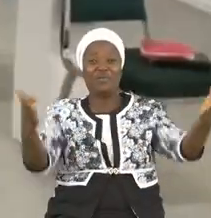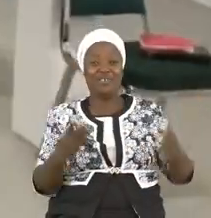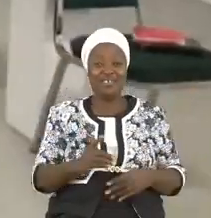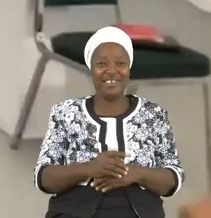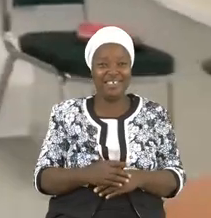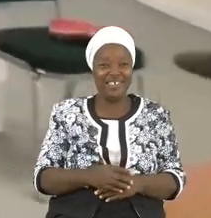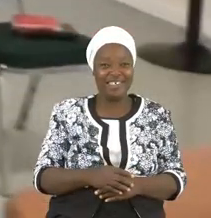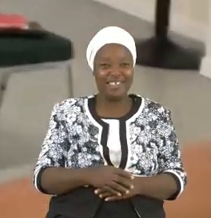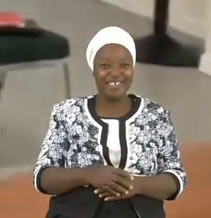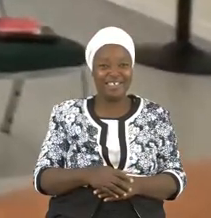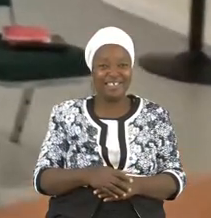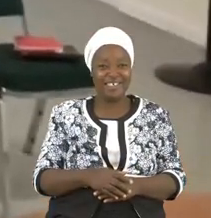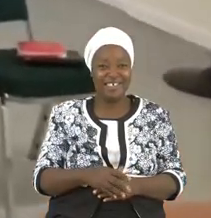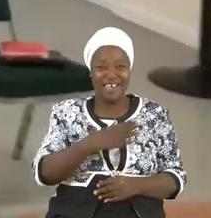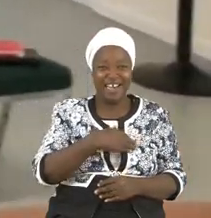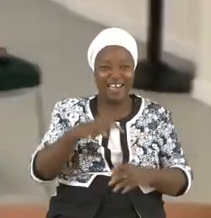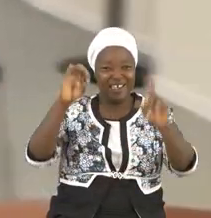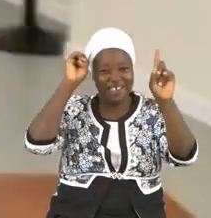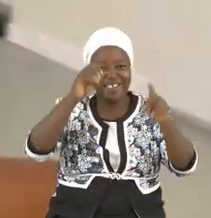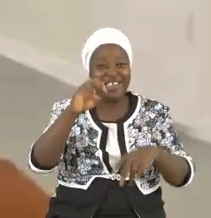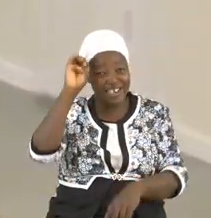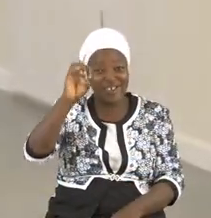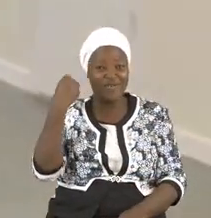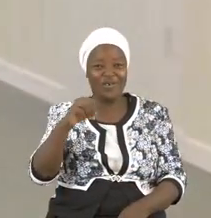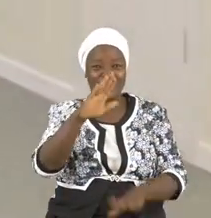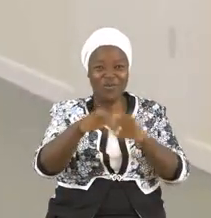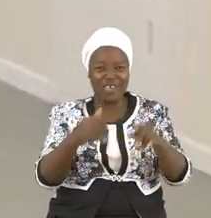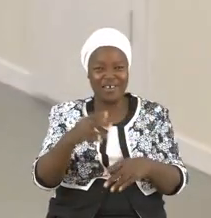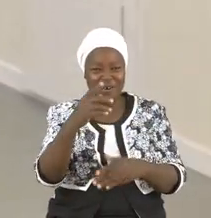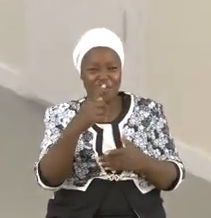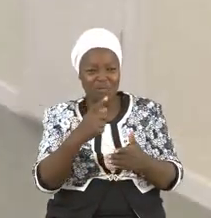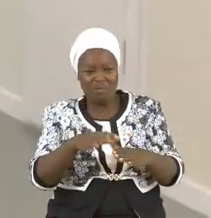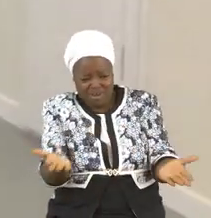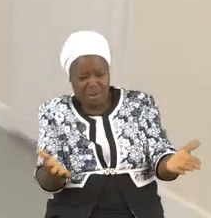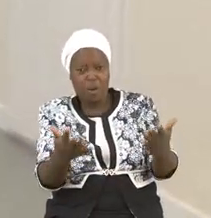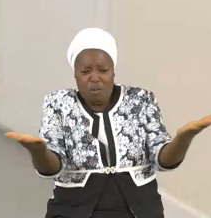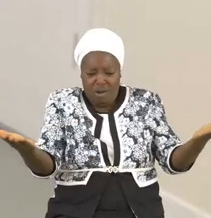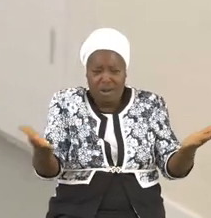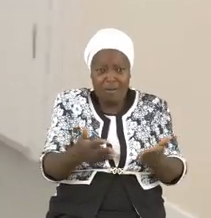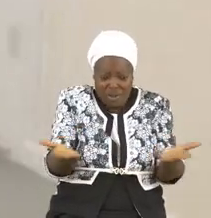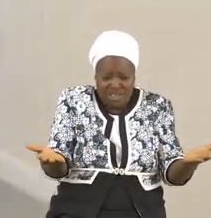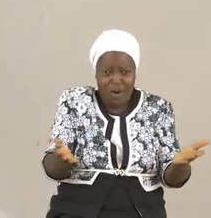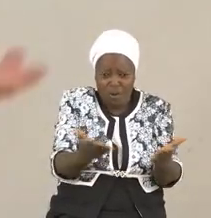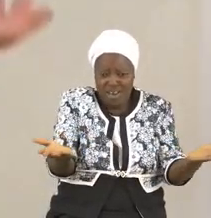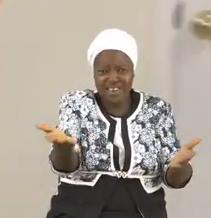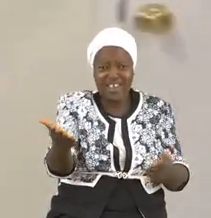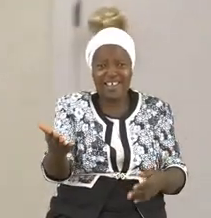And he was walking. They said, walk there, walk there, walk there. Miracle.